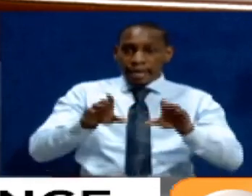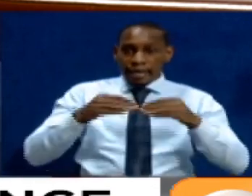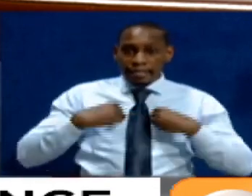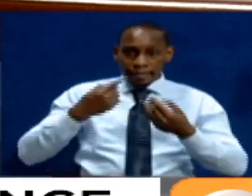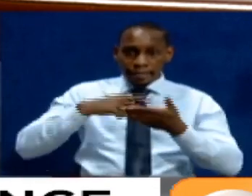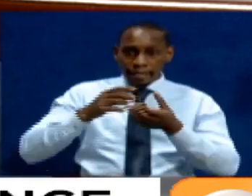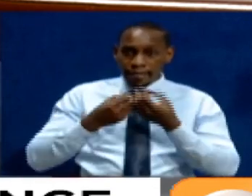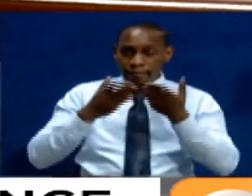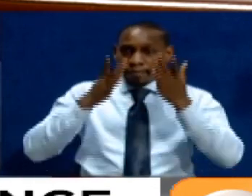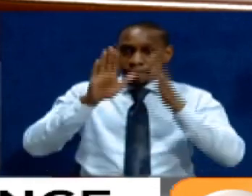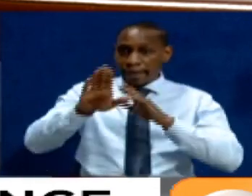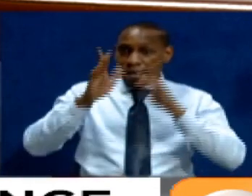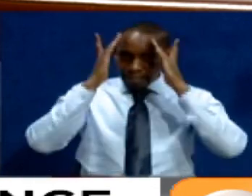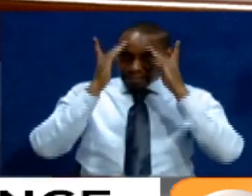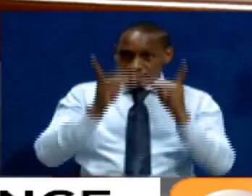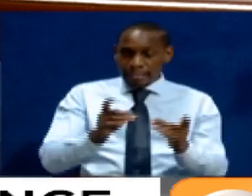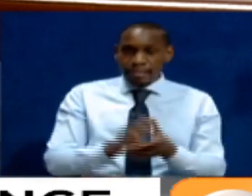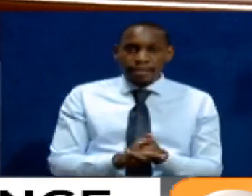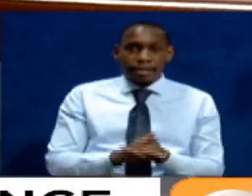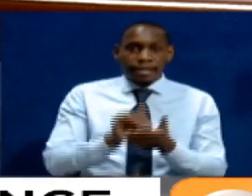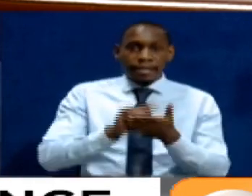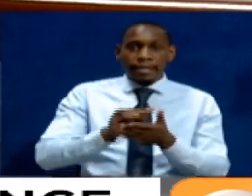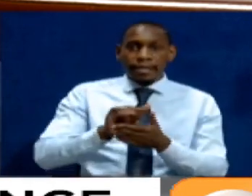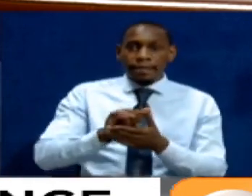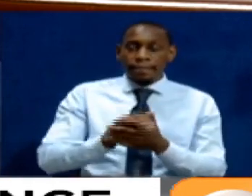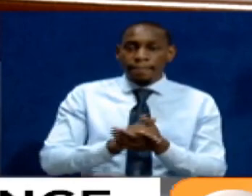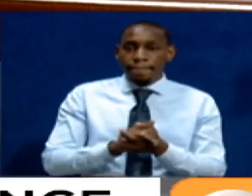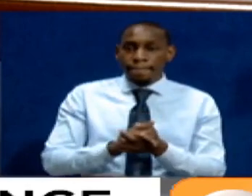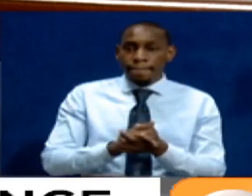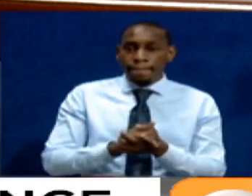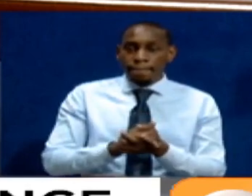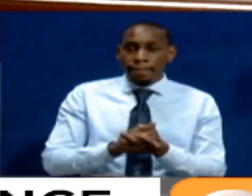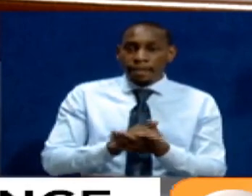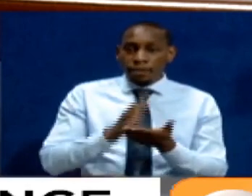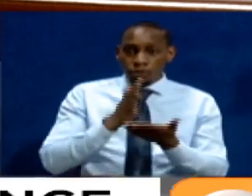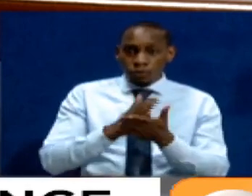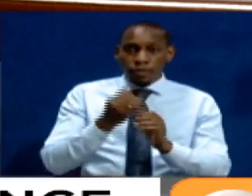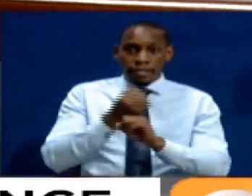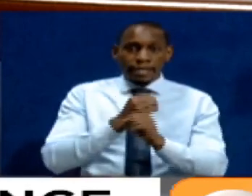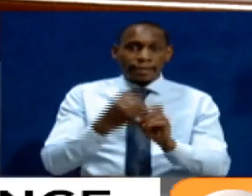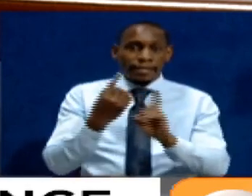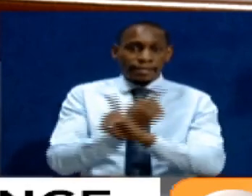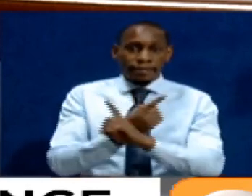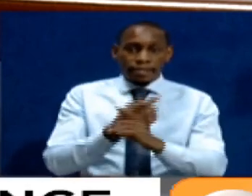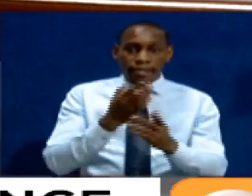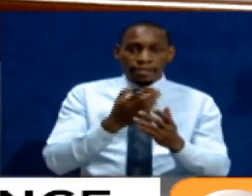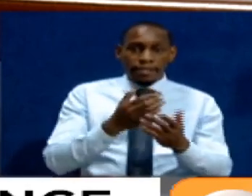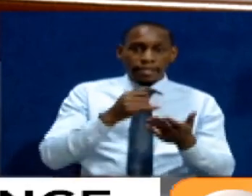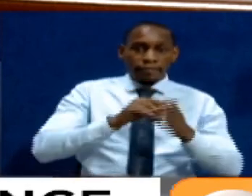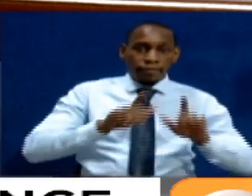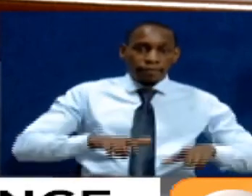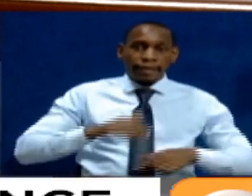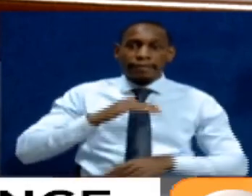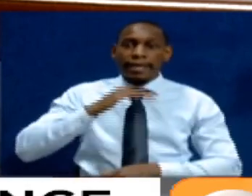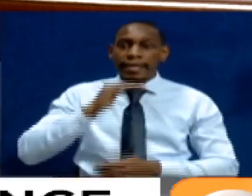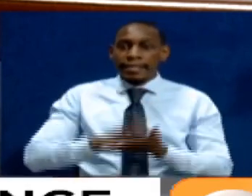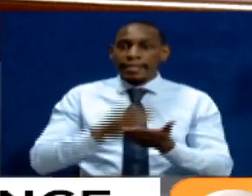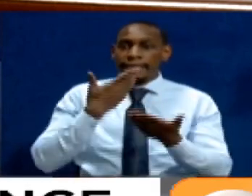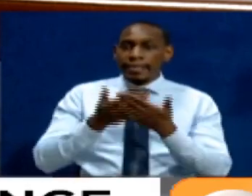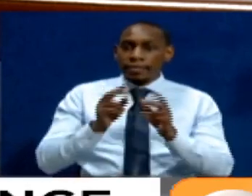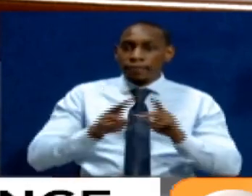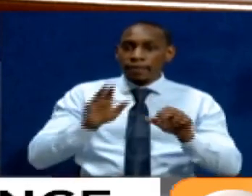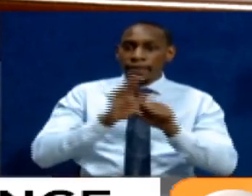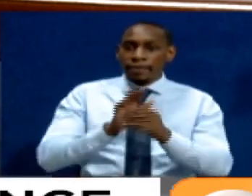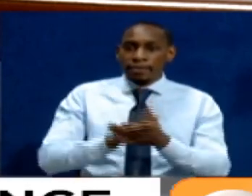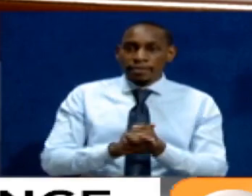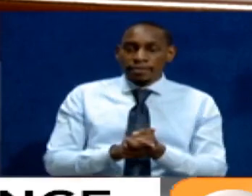information, make a decision. It is voluntary, but it will make a difference between life and death. Thank you very